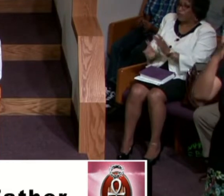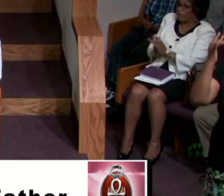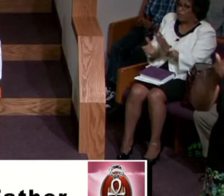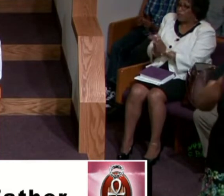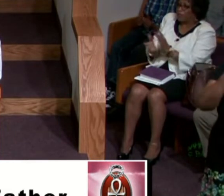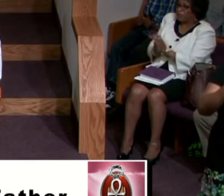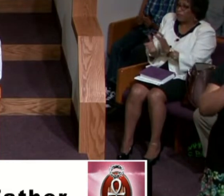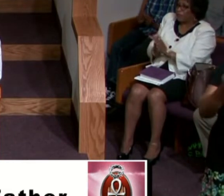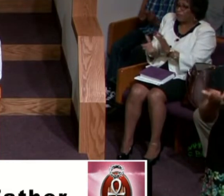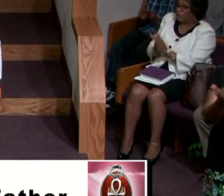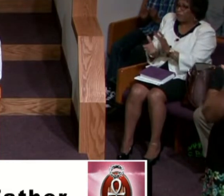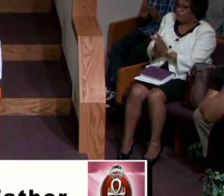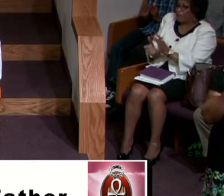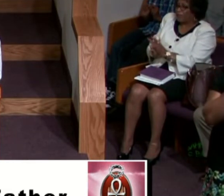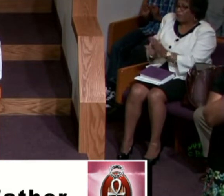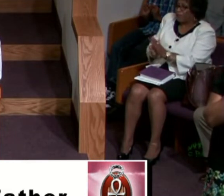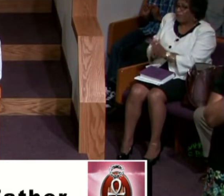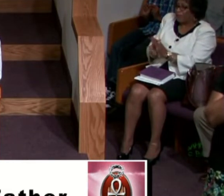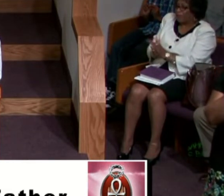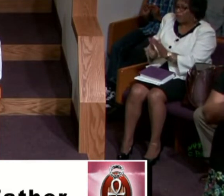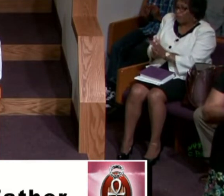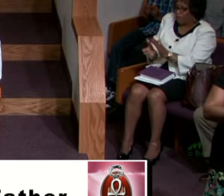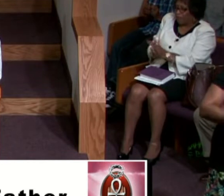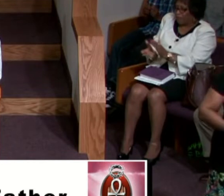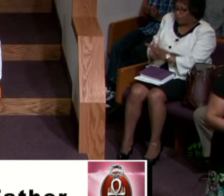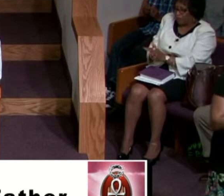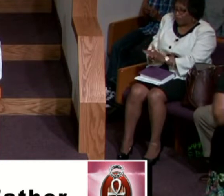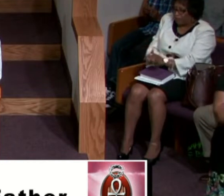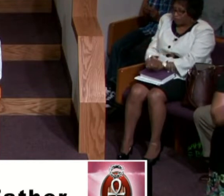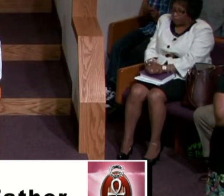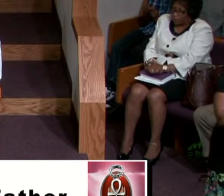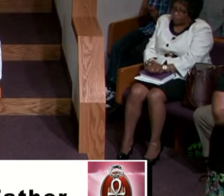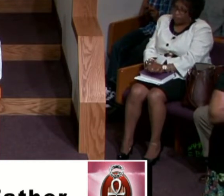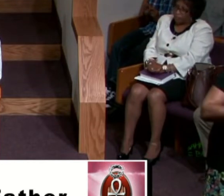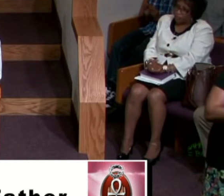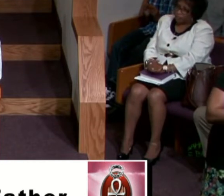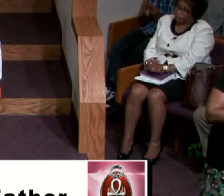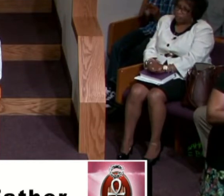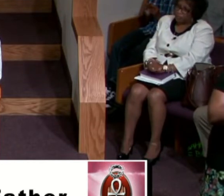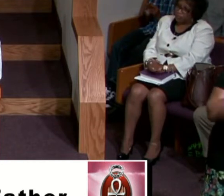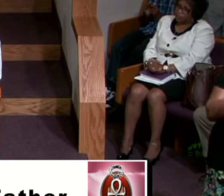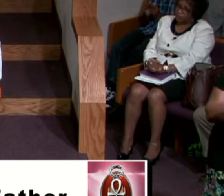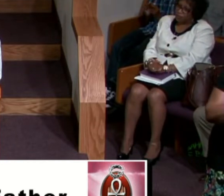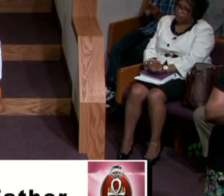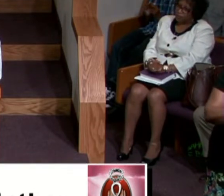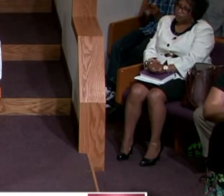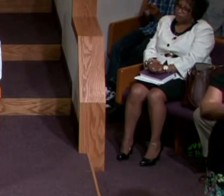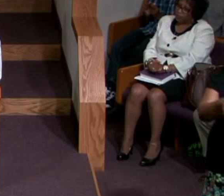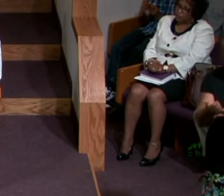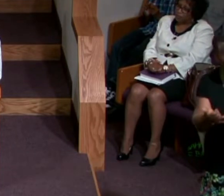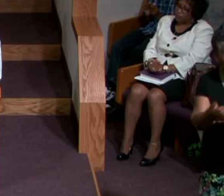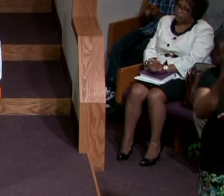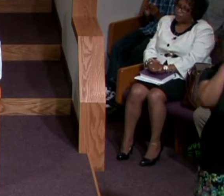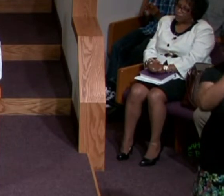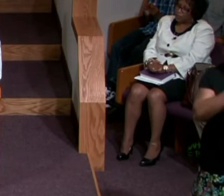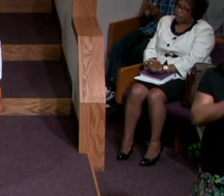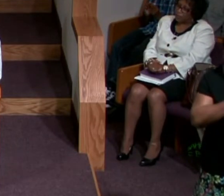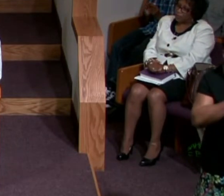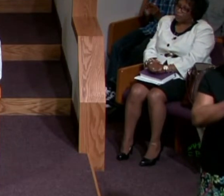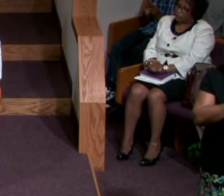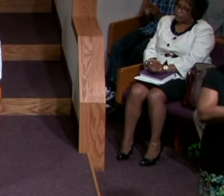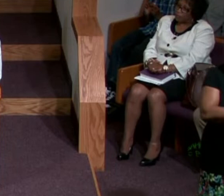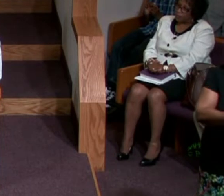mistakes. The child she was carrying was not another man's child, but his DNA would be